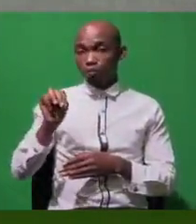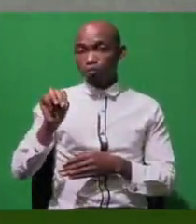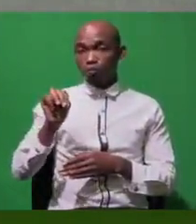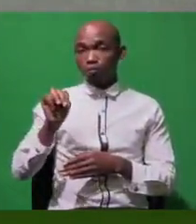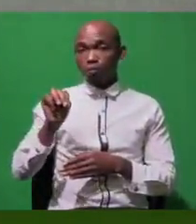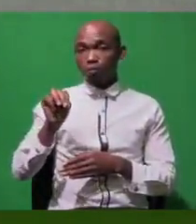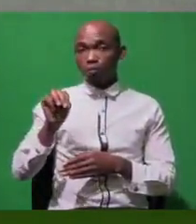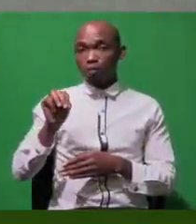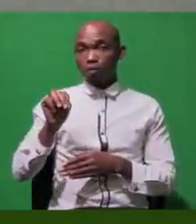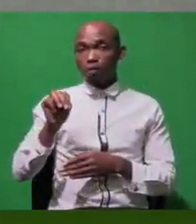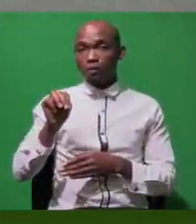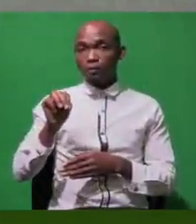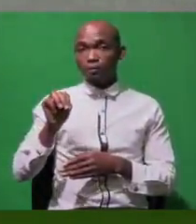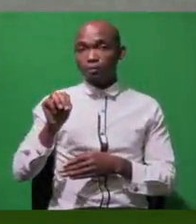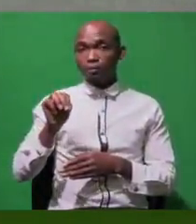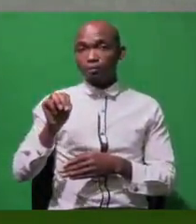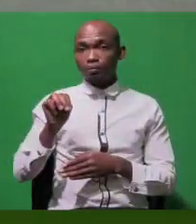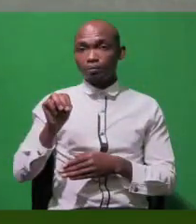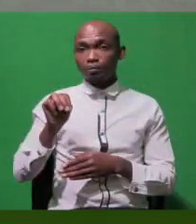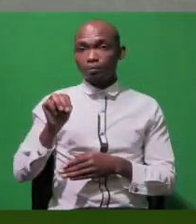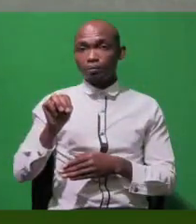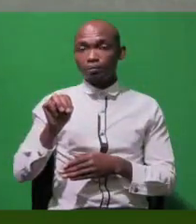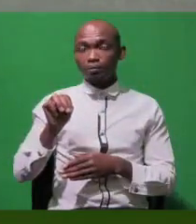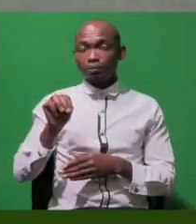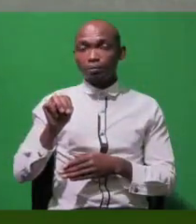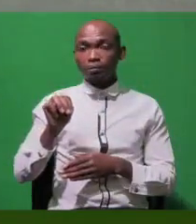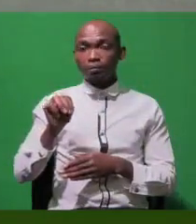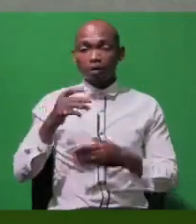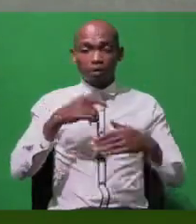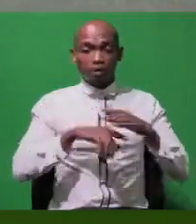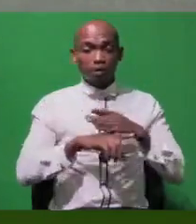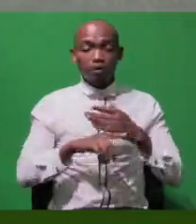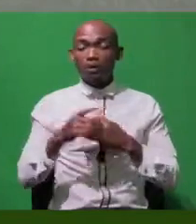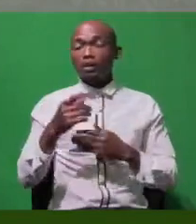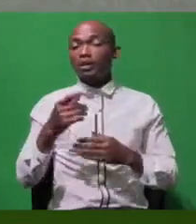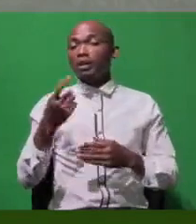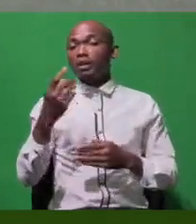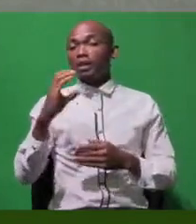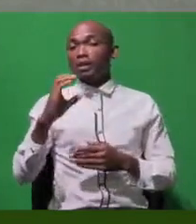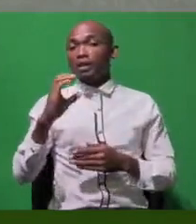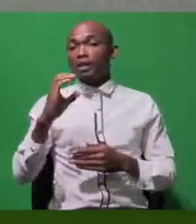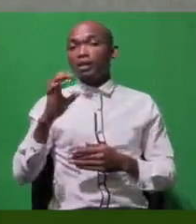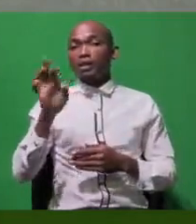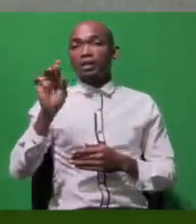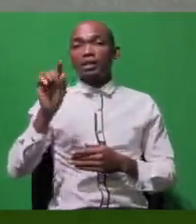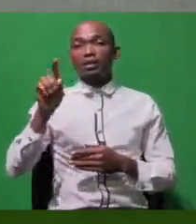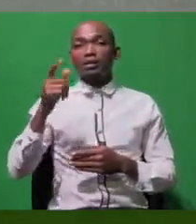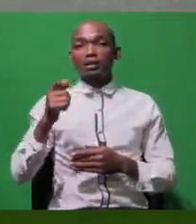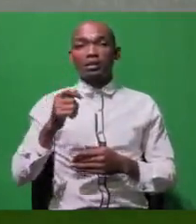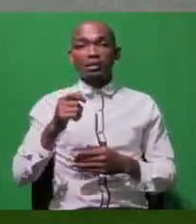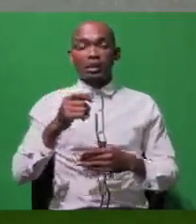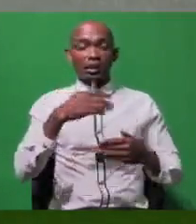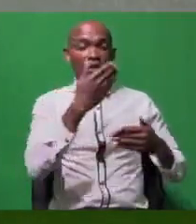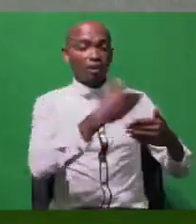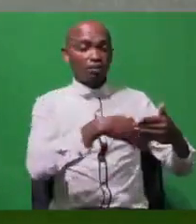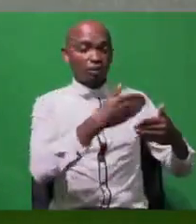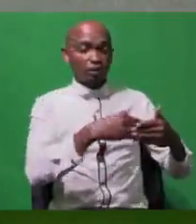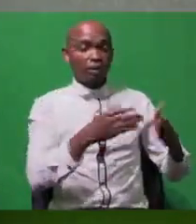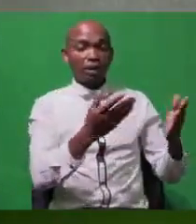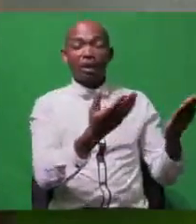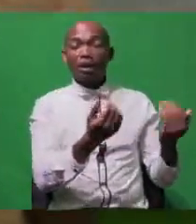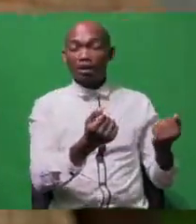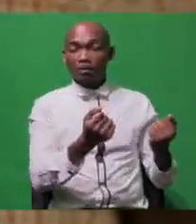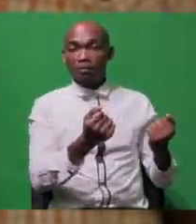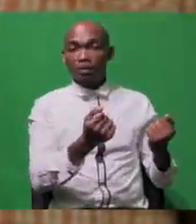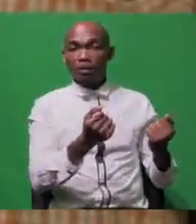business purchases goods from P. Tom on credit. Now, the business have ability to